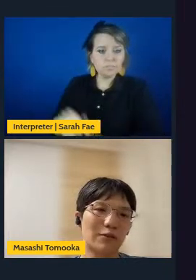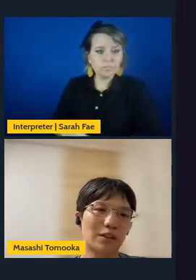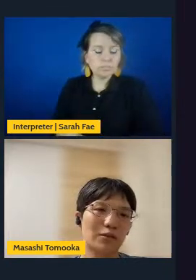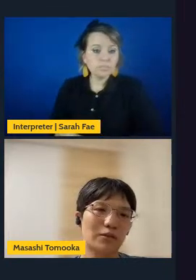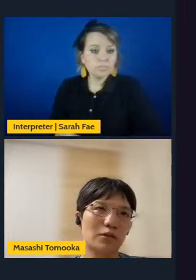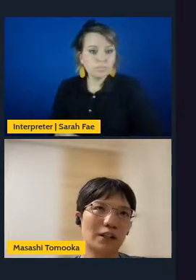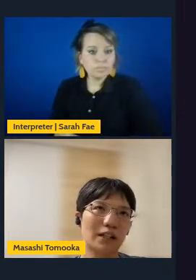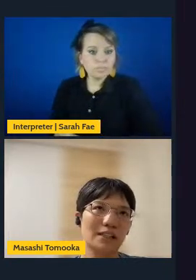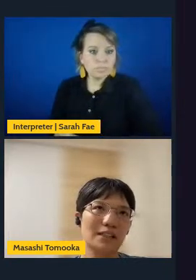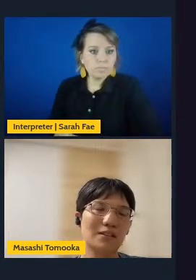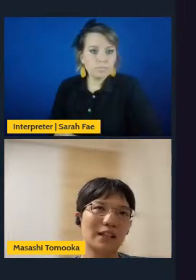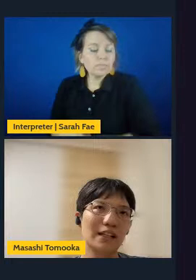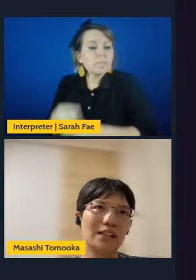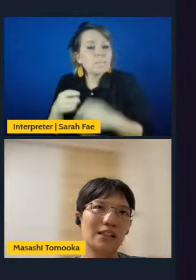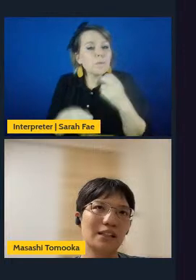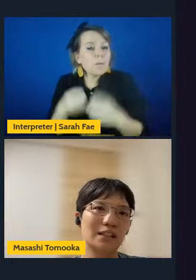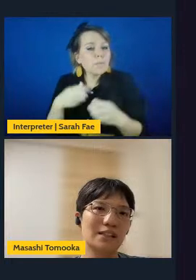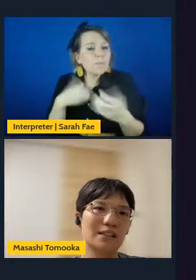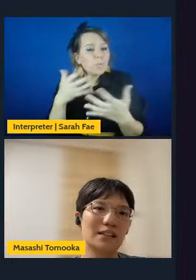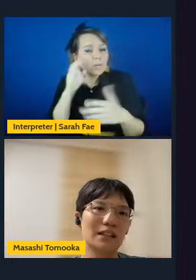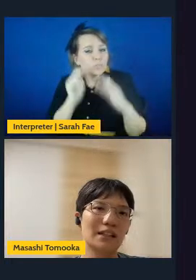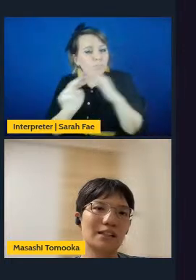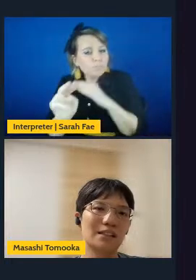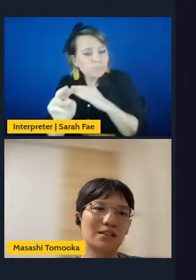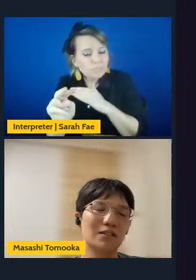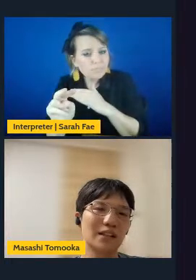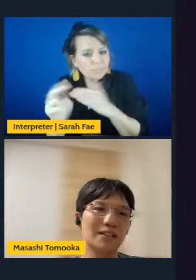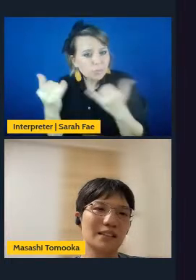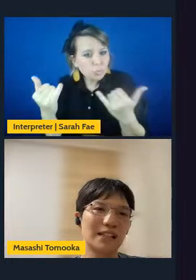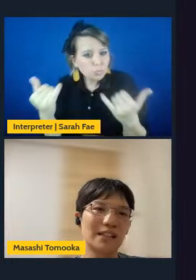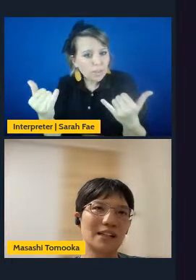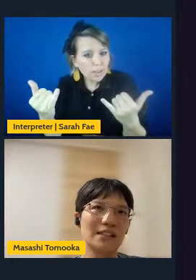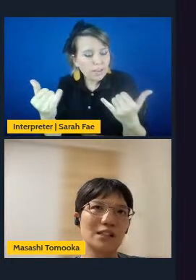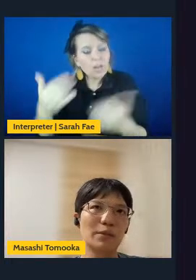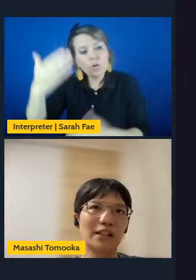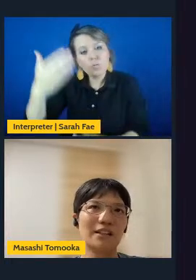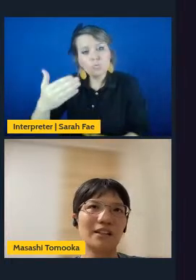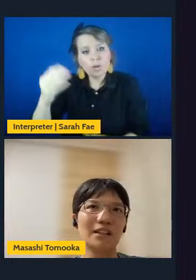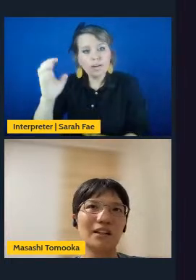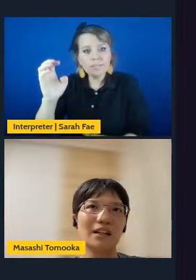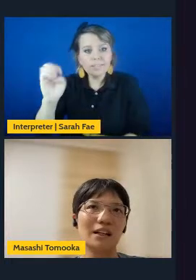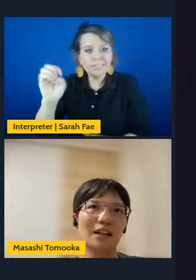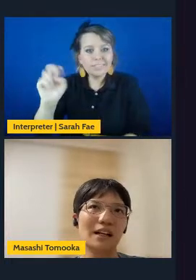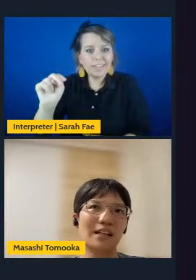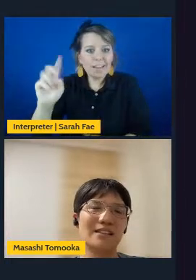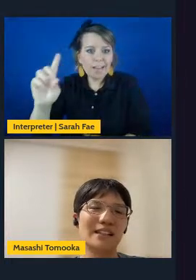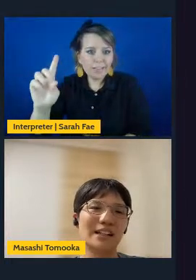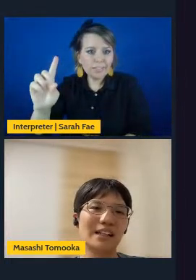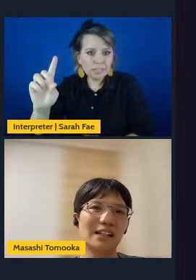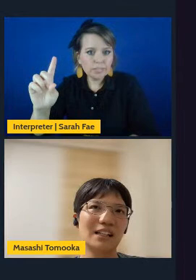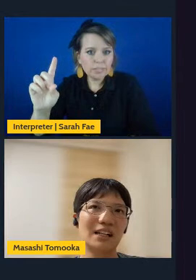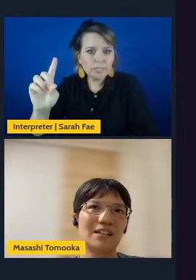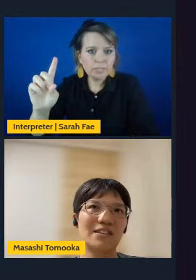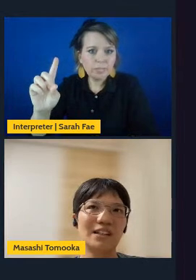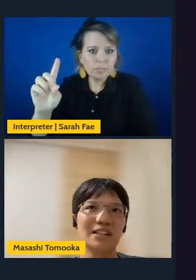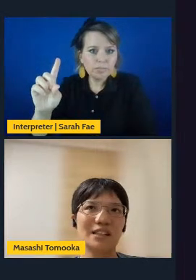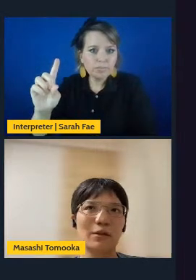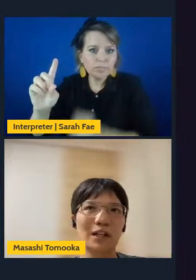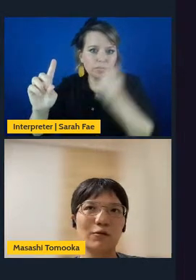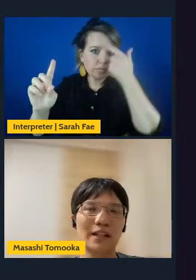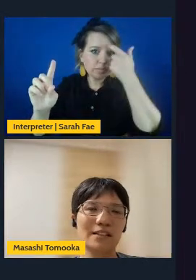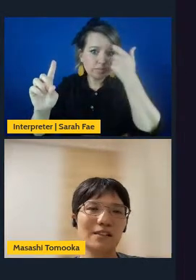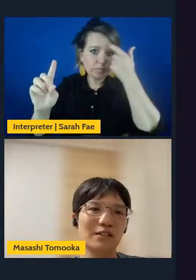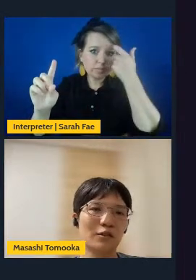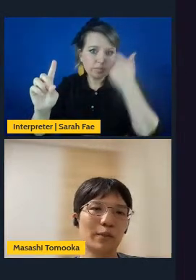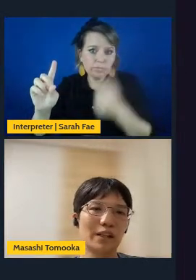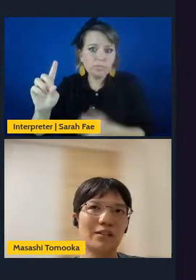problem I want to focus today is this front-end static assets part. There are actually